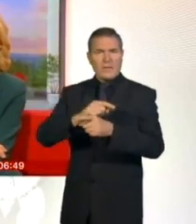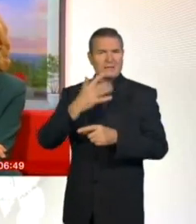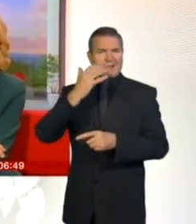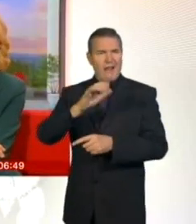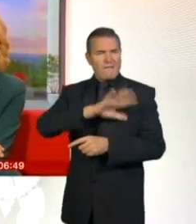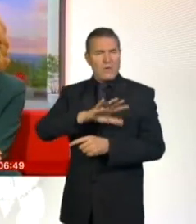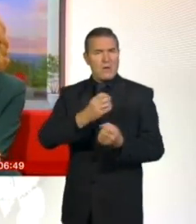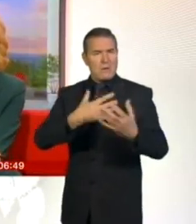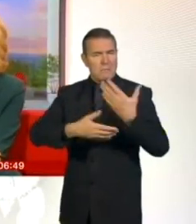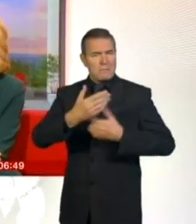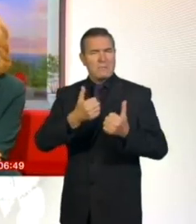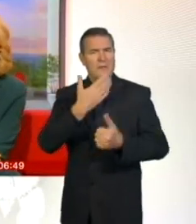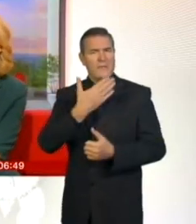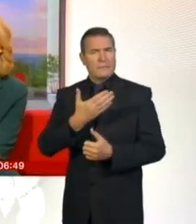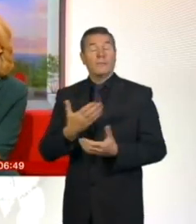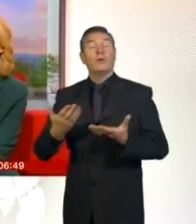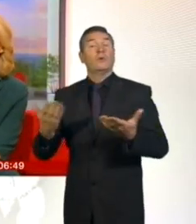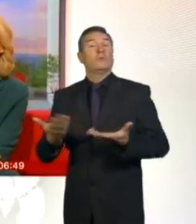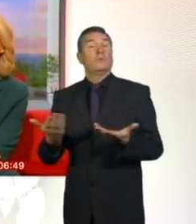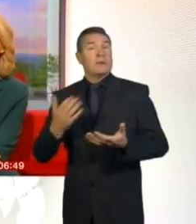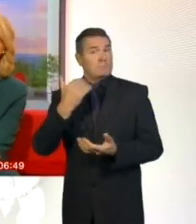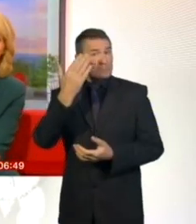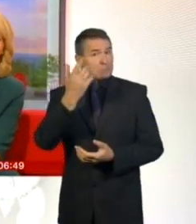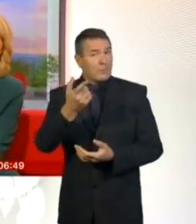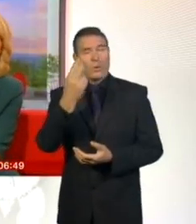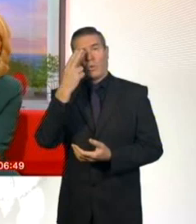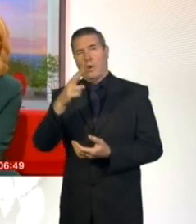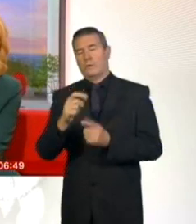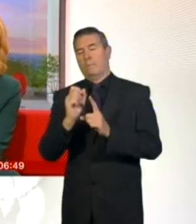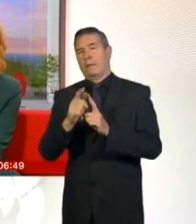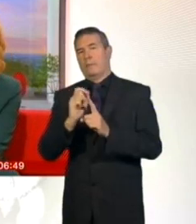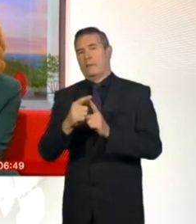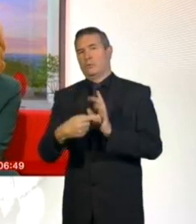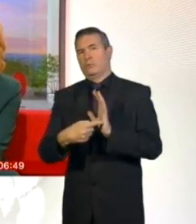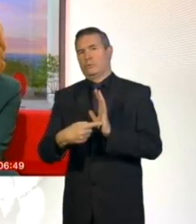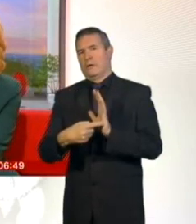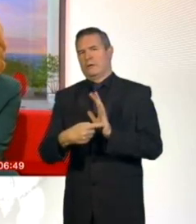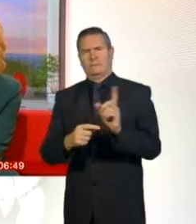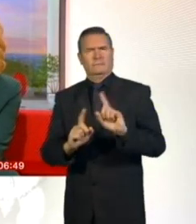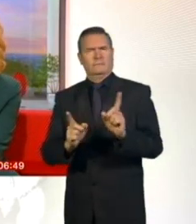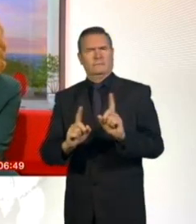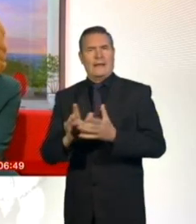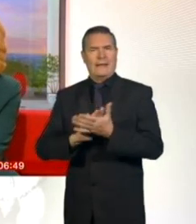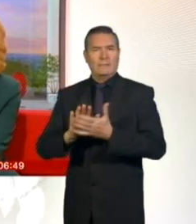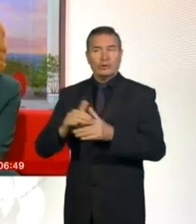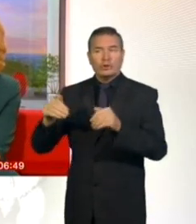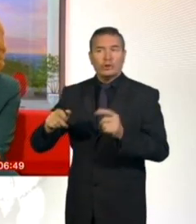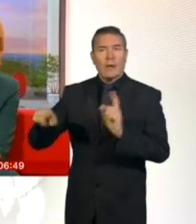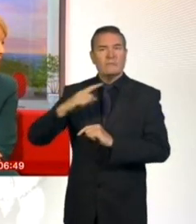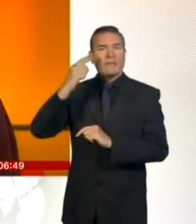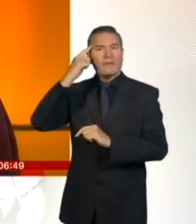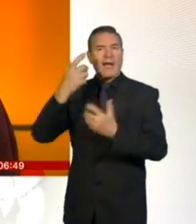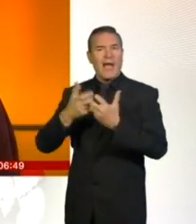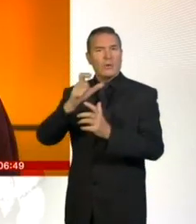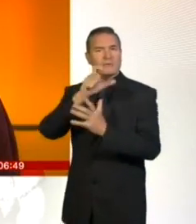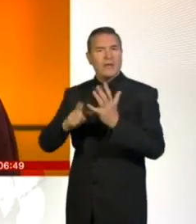Now, you might not be aware, but today is Purple Tuesday. That's a day where shops are encouraged to think more about the needs of their disabled customers. And Victoria's